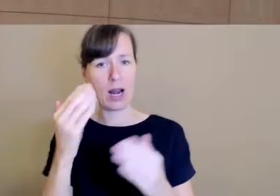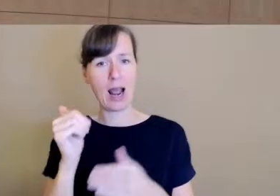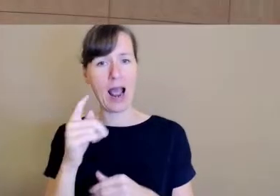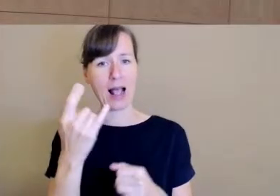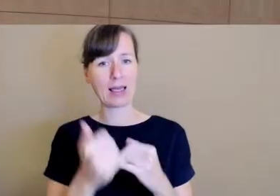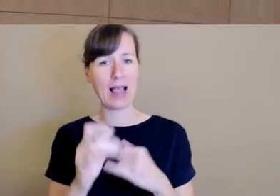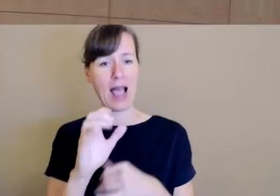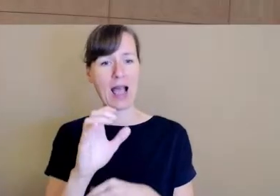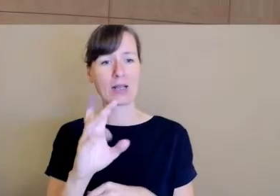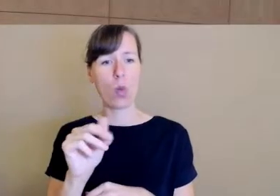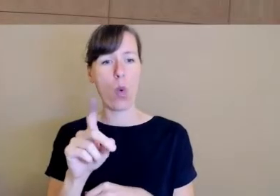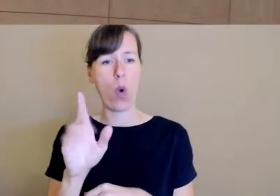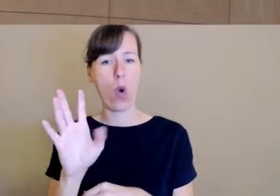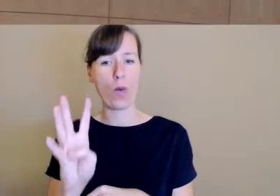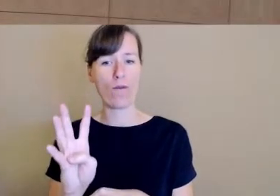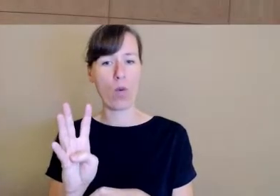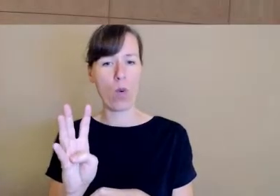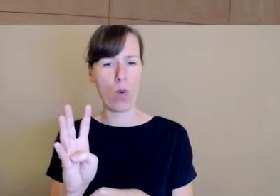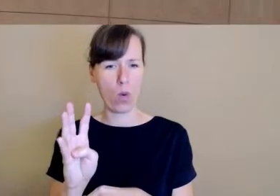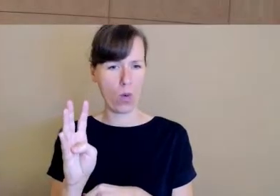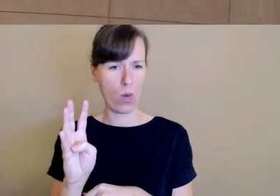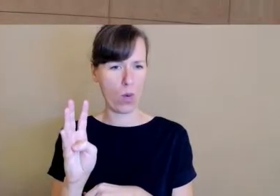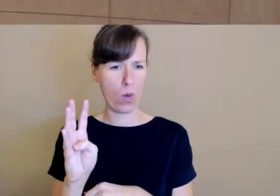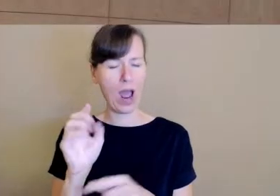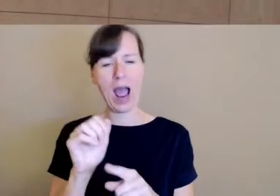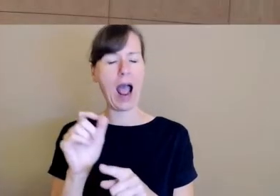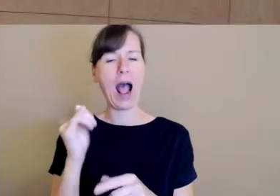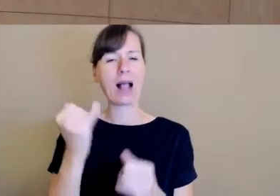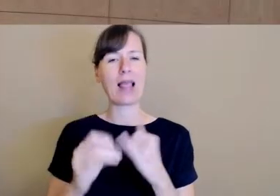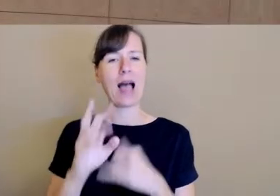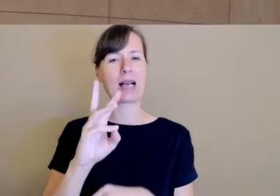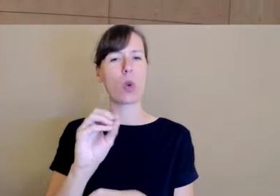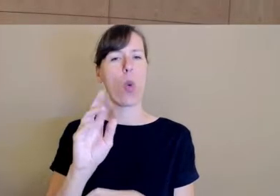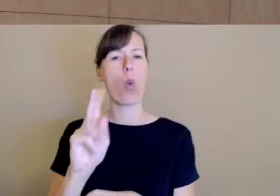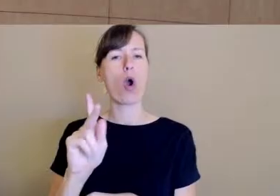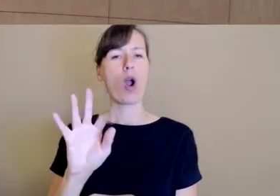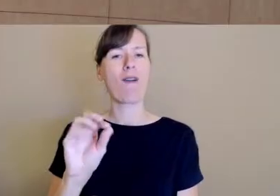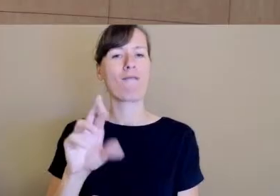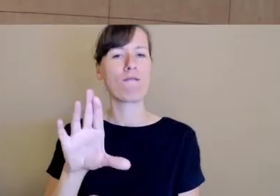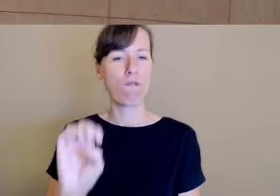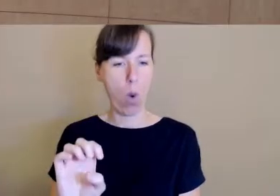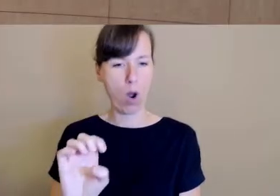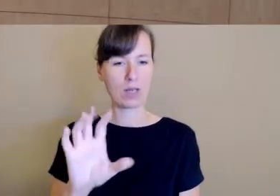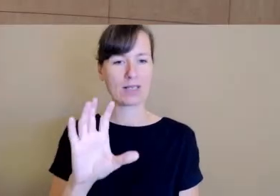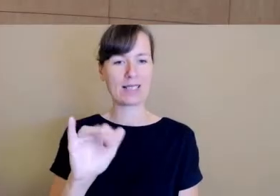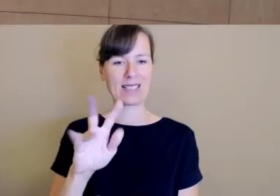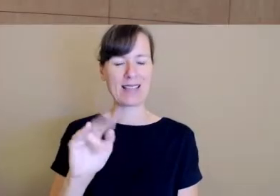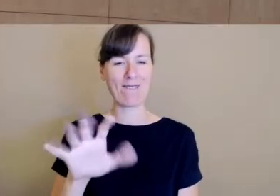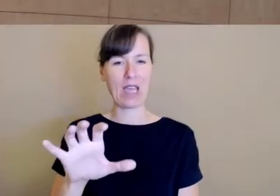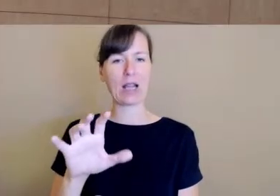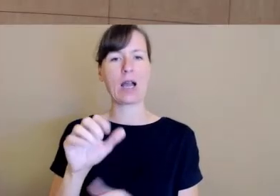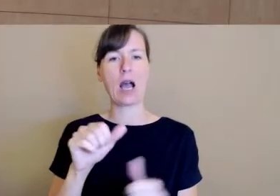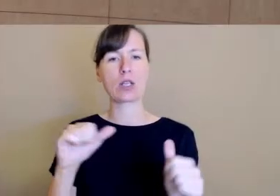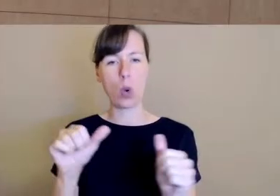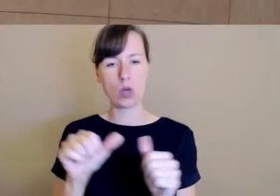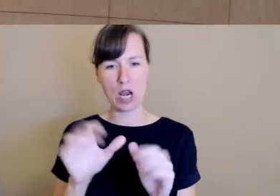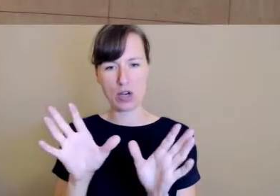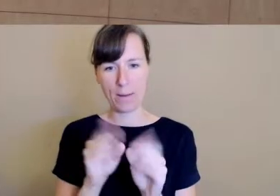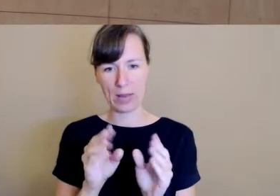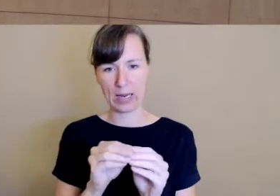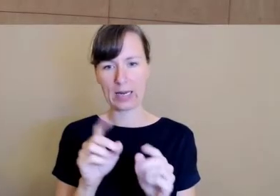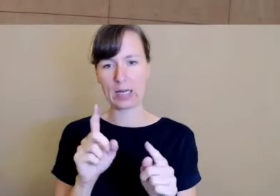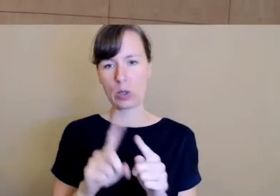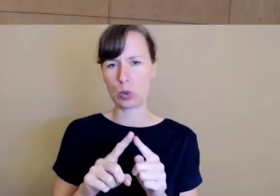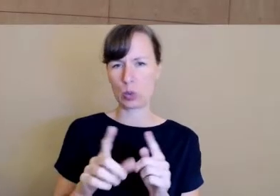gauge a sense of interest in it, and the general sense was that they would like it, though I will